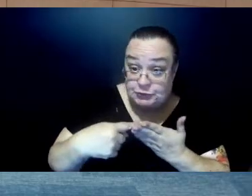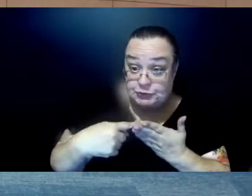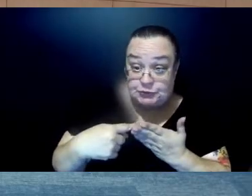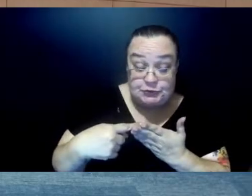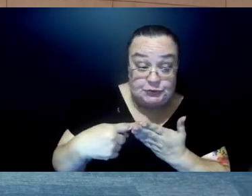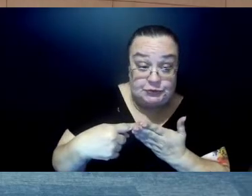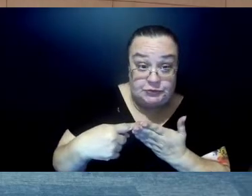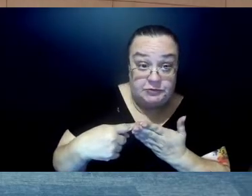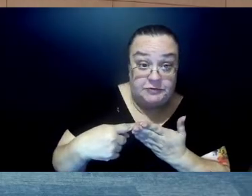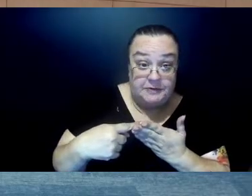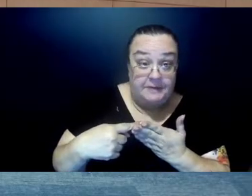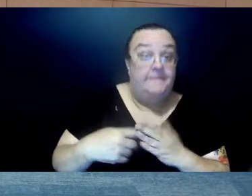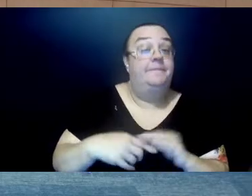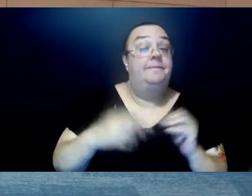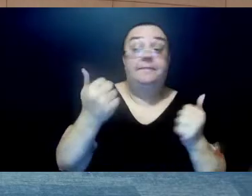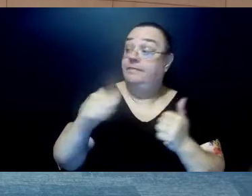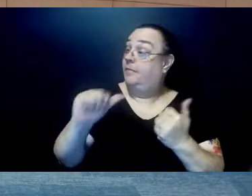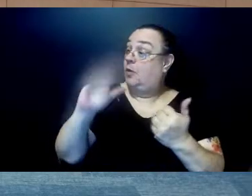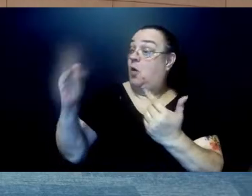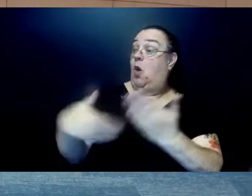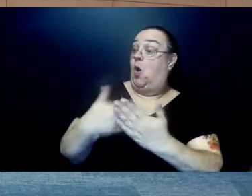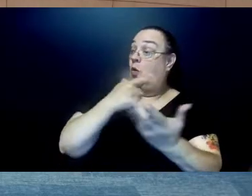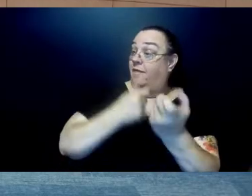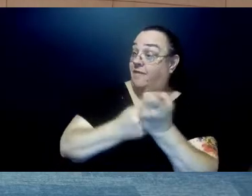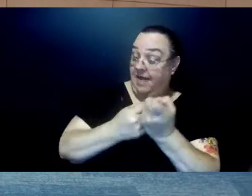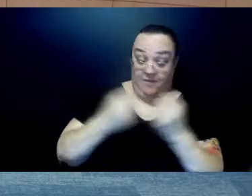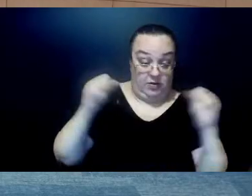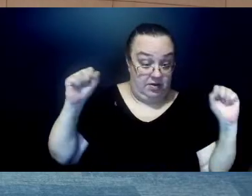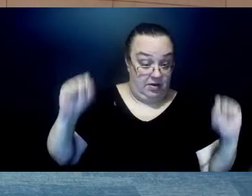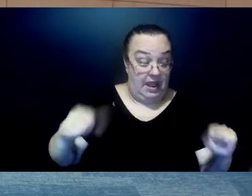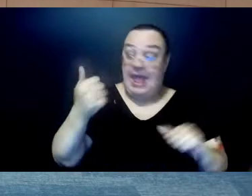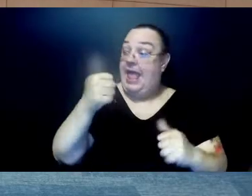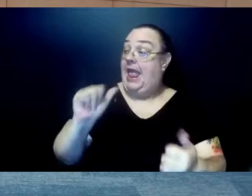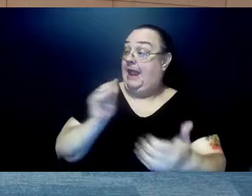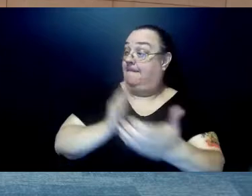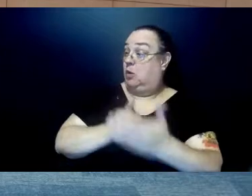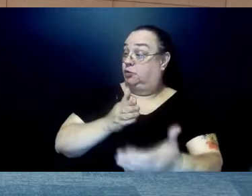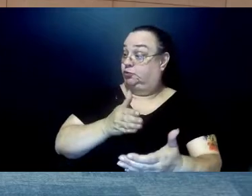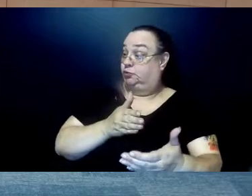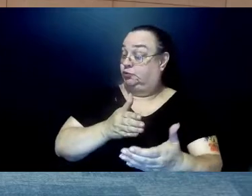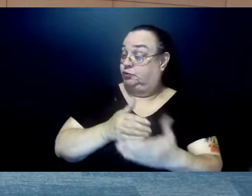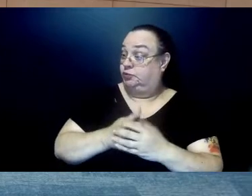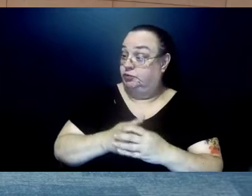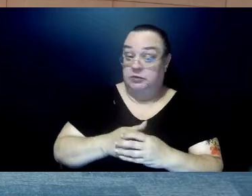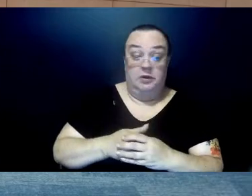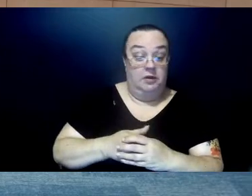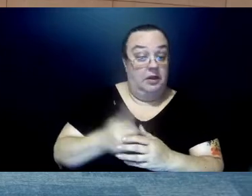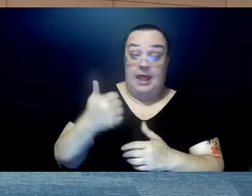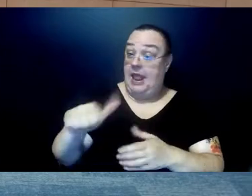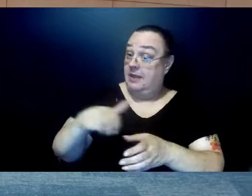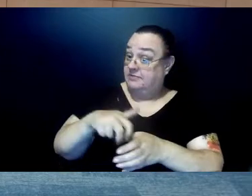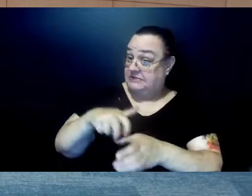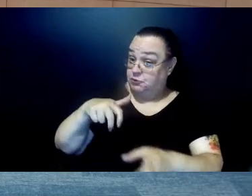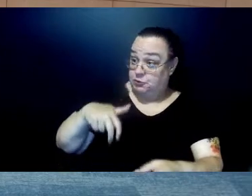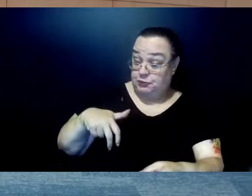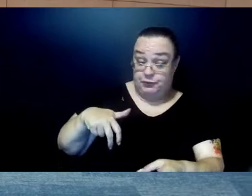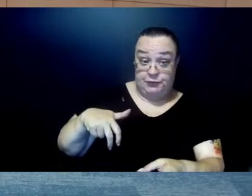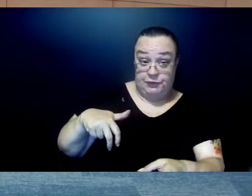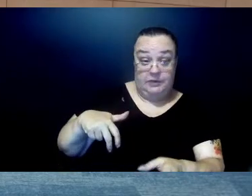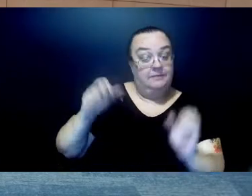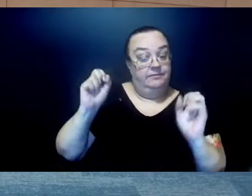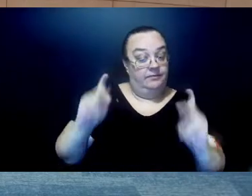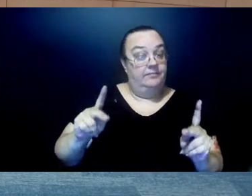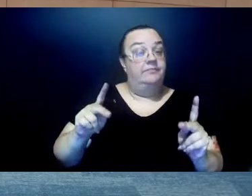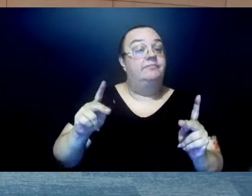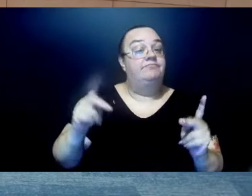Great. All those in favor? Aye. Aye. Any opposed? Any abstentions? All right, the ayes